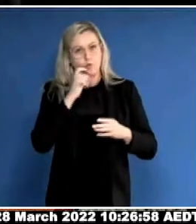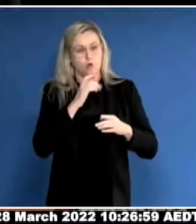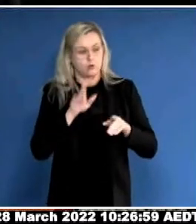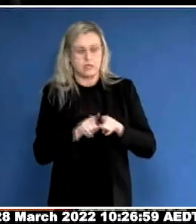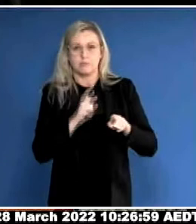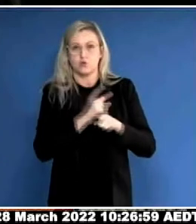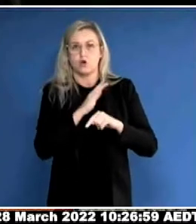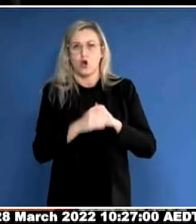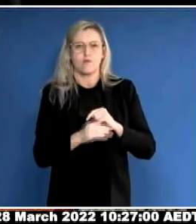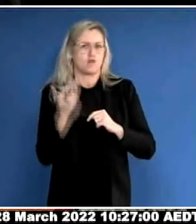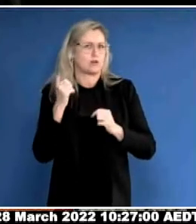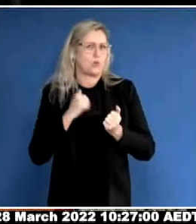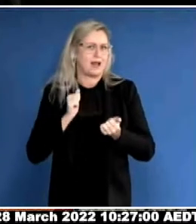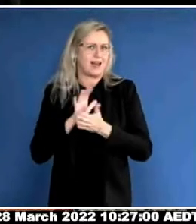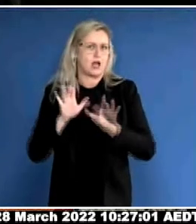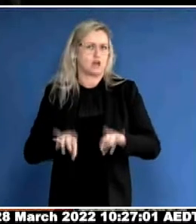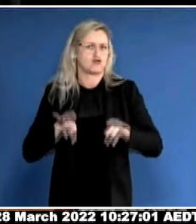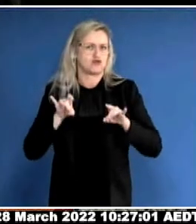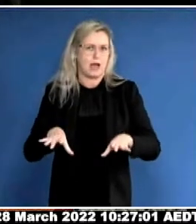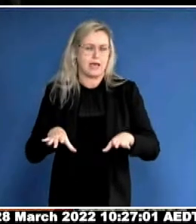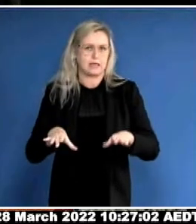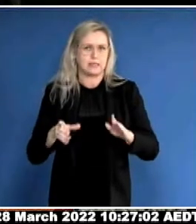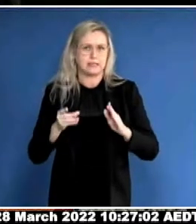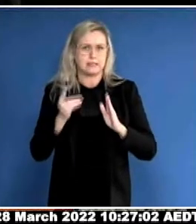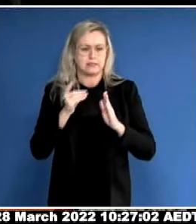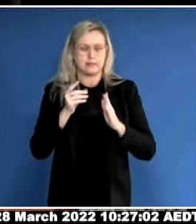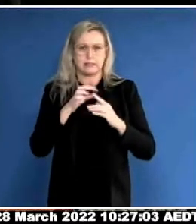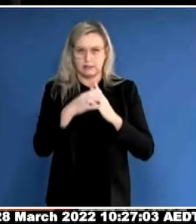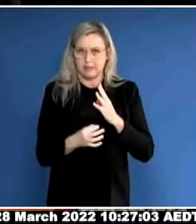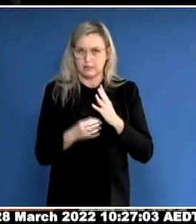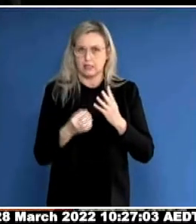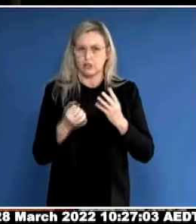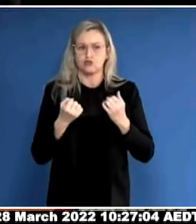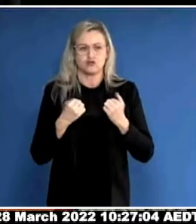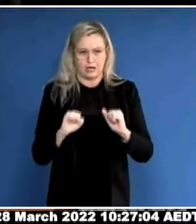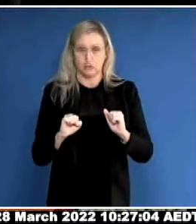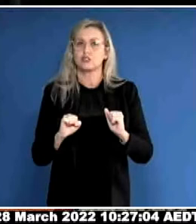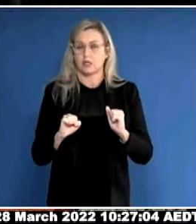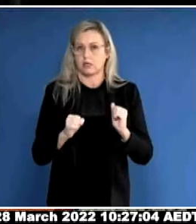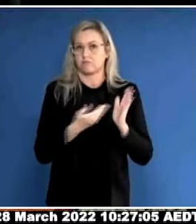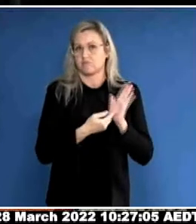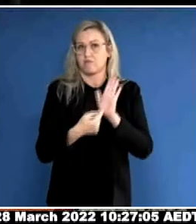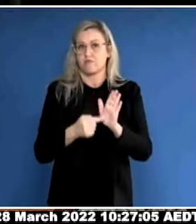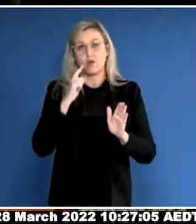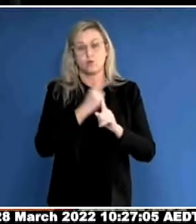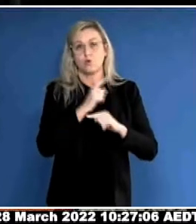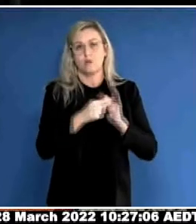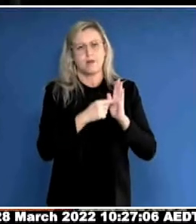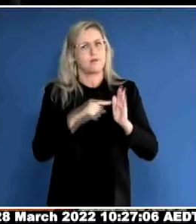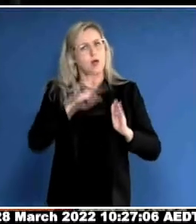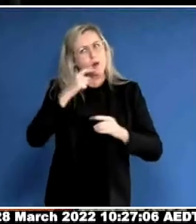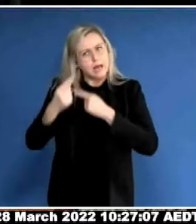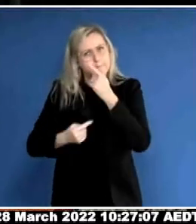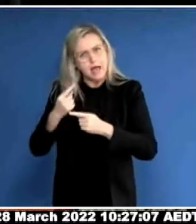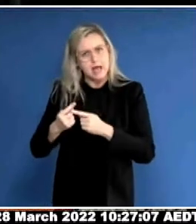Australian Disability Strategy. Most importantly, they will tell you, commissioners, what needs to change. You'll also